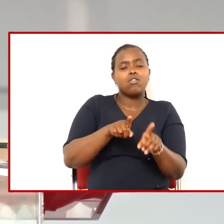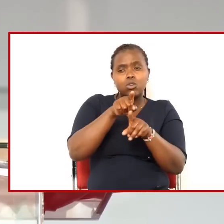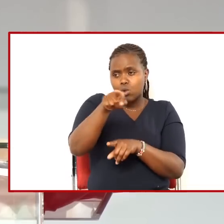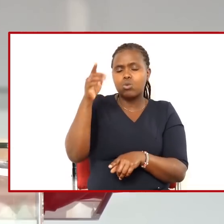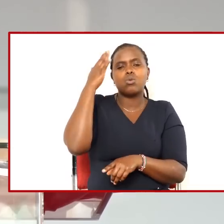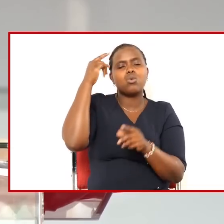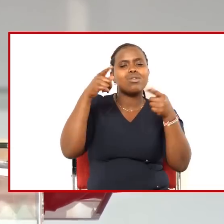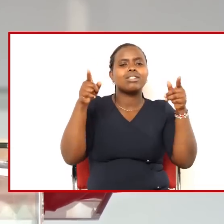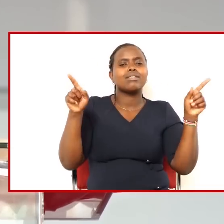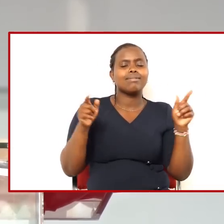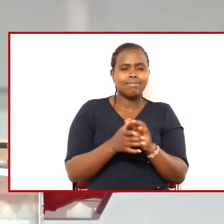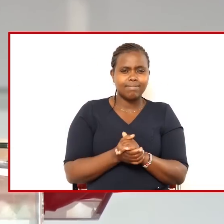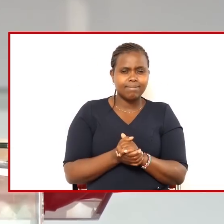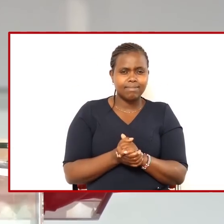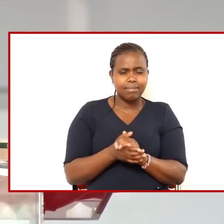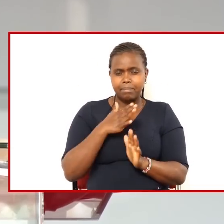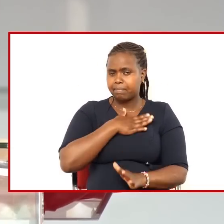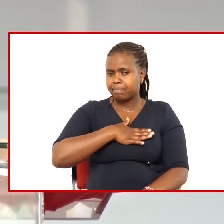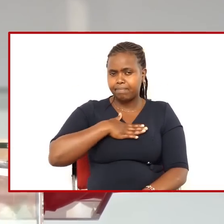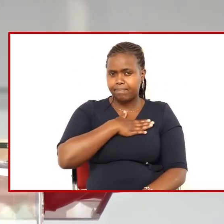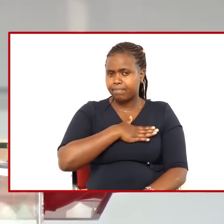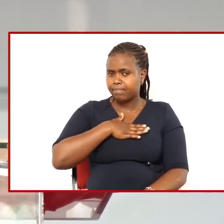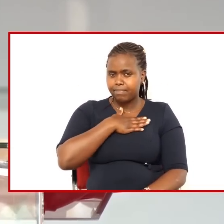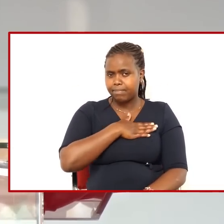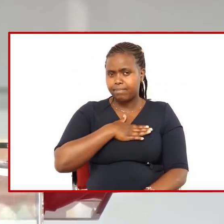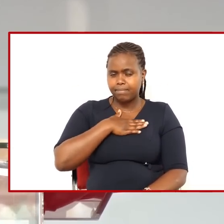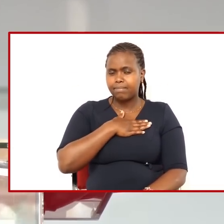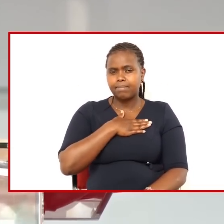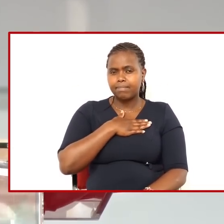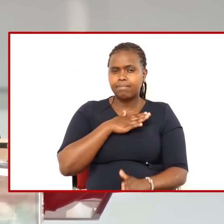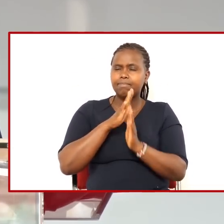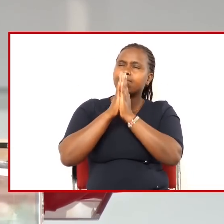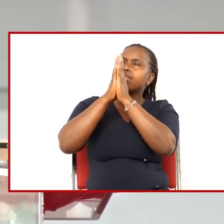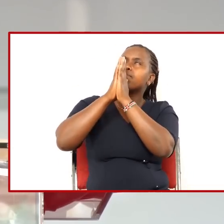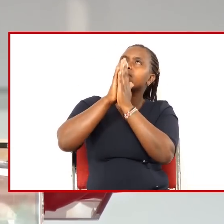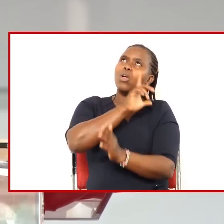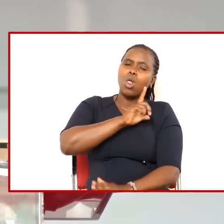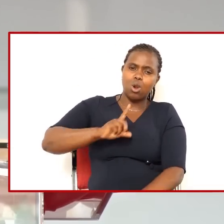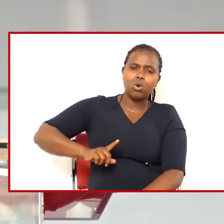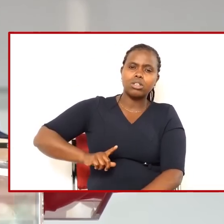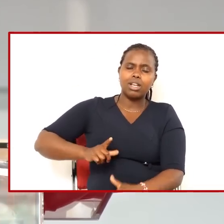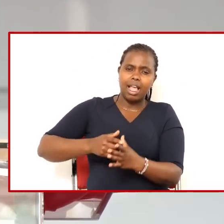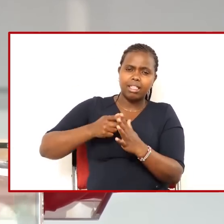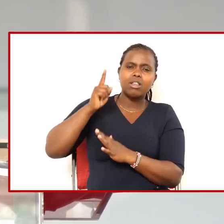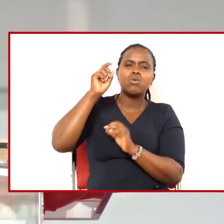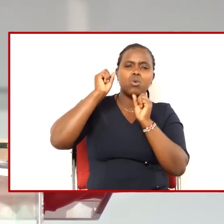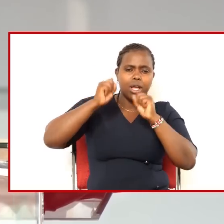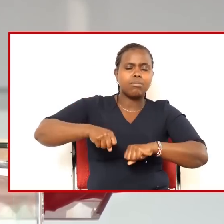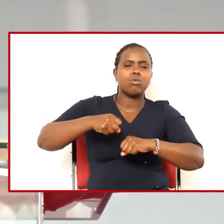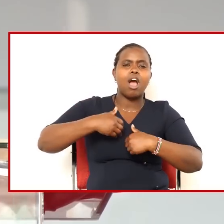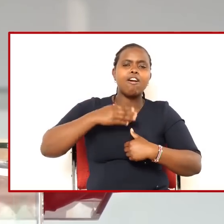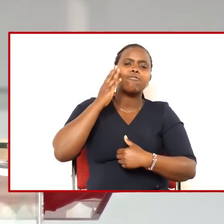you also know where you are. Please, turn your eyes to the Lord so that you will be able